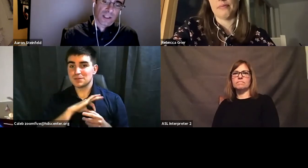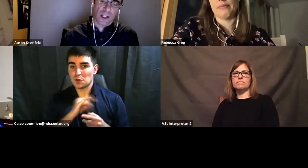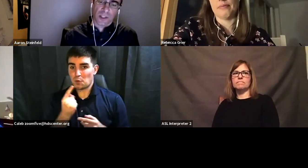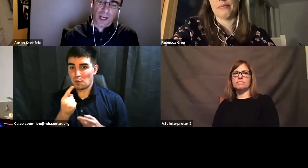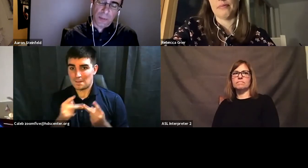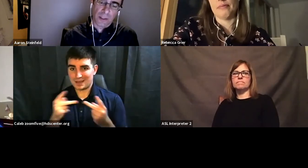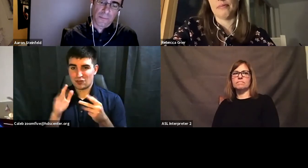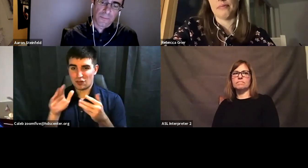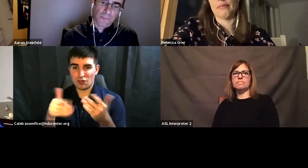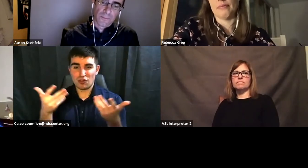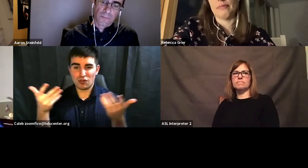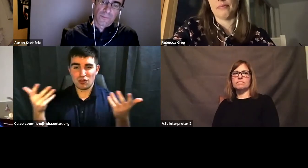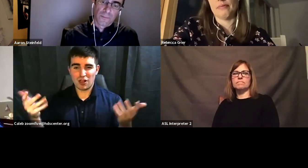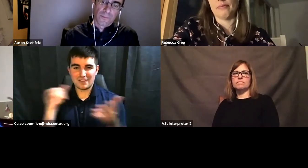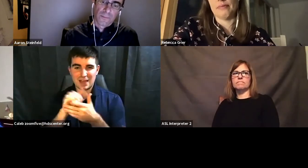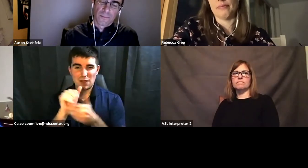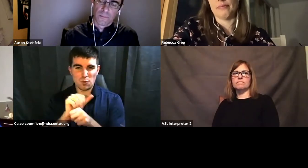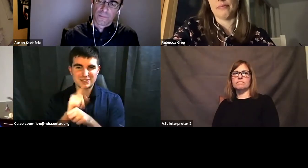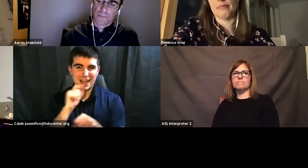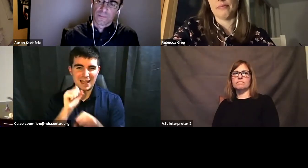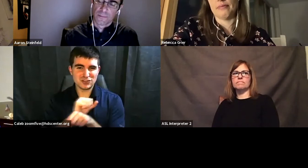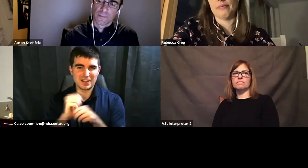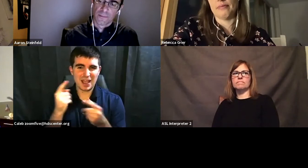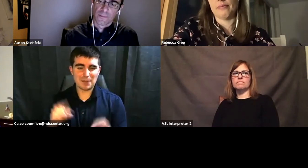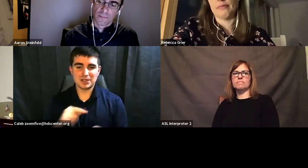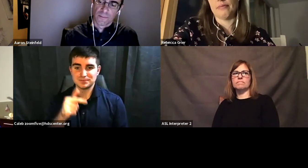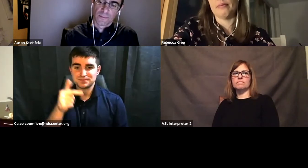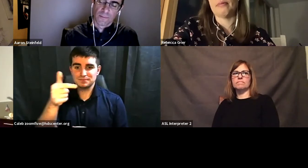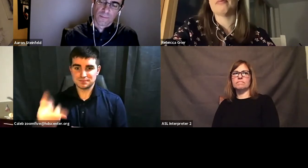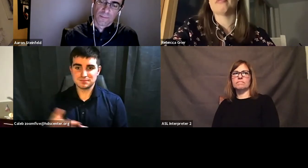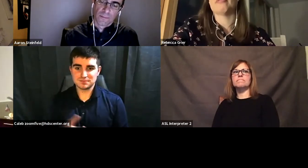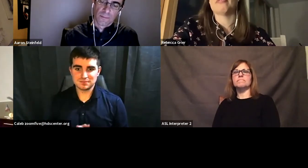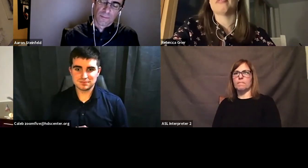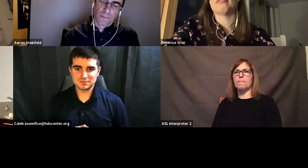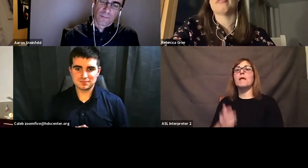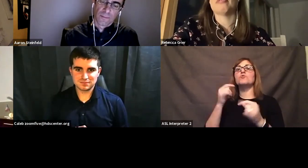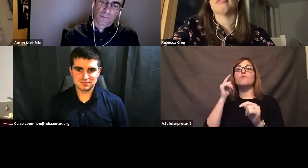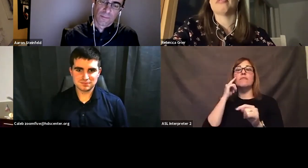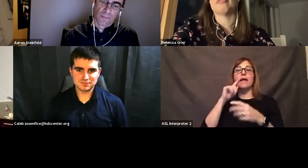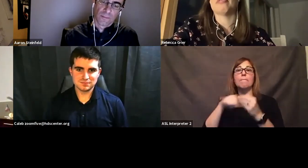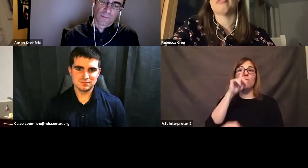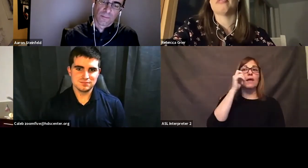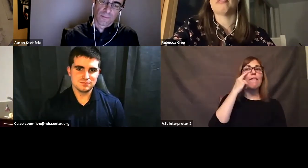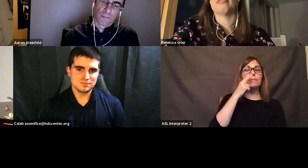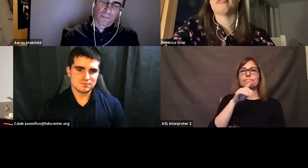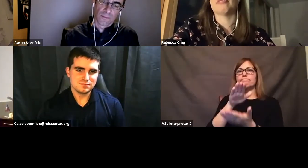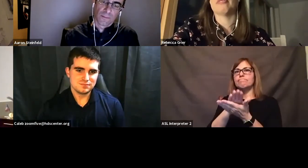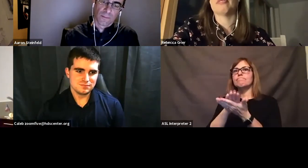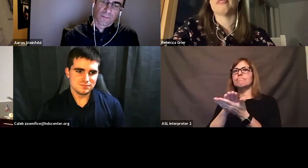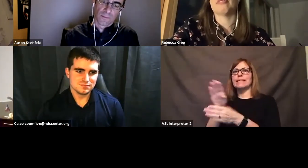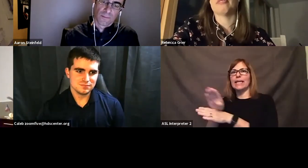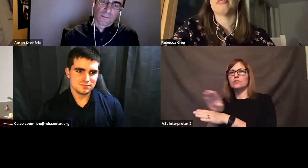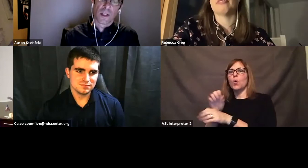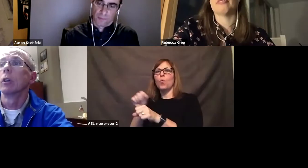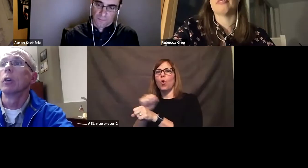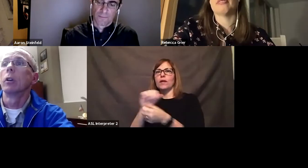work is actually happening. I guess I'd like to chime in. The other thing is where the government and industry and academia all really work closely together is